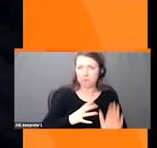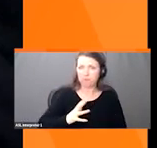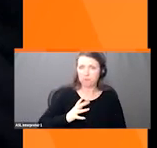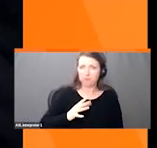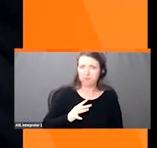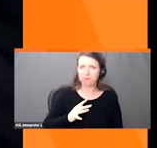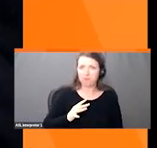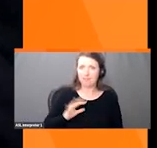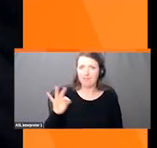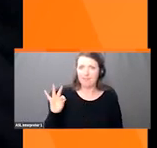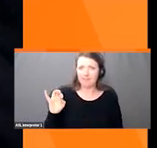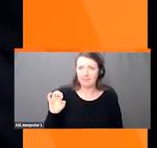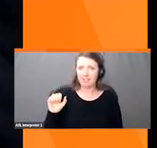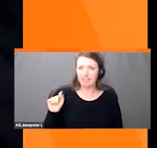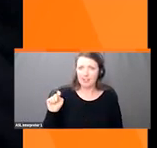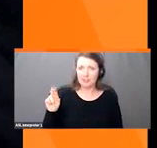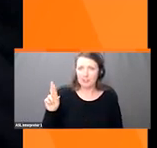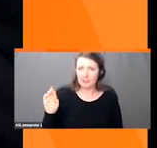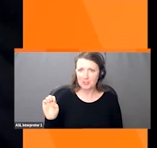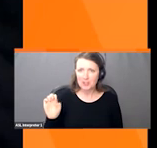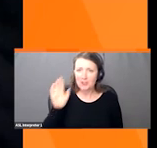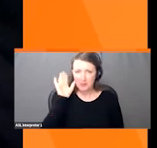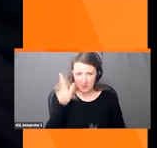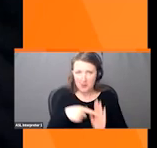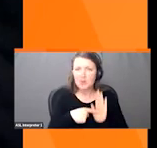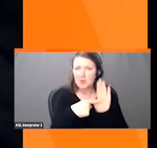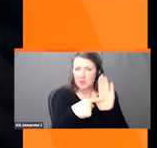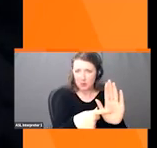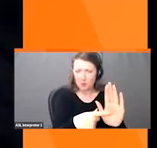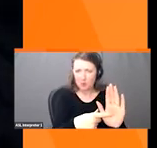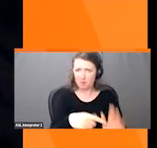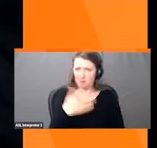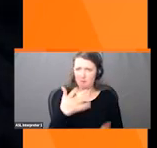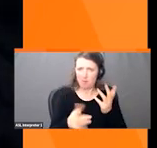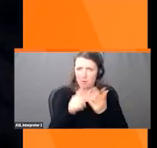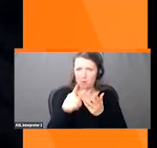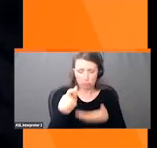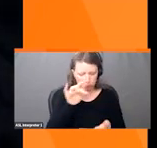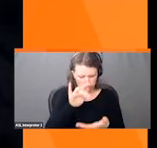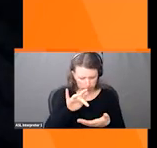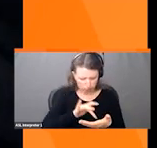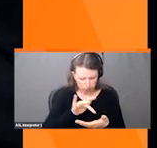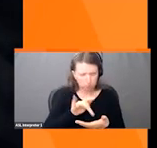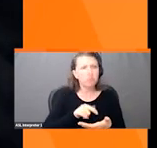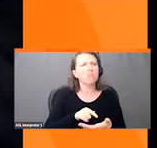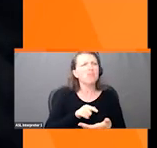well. With that, I'm going to share my screen here.